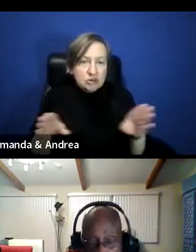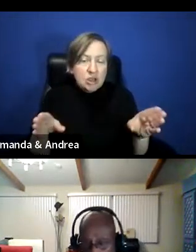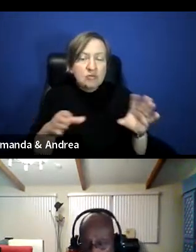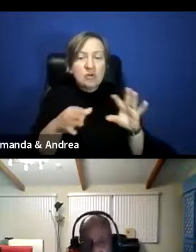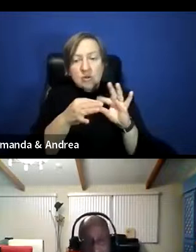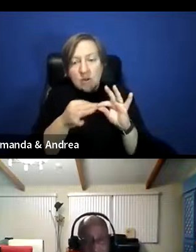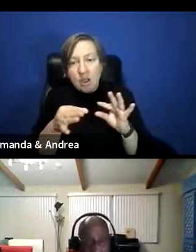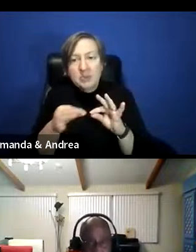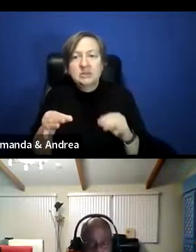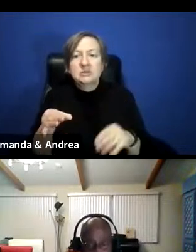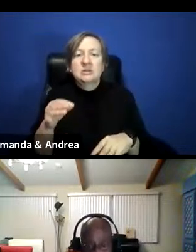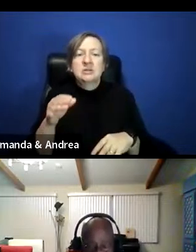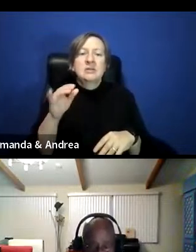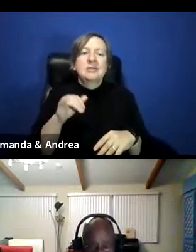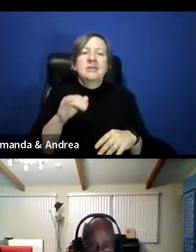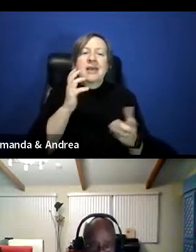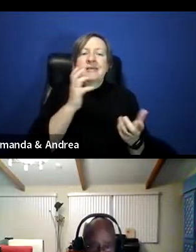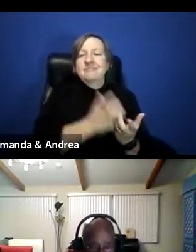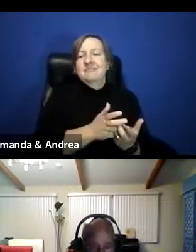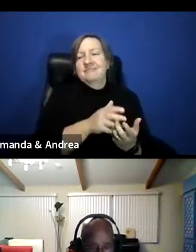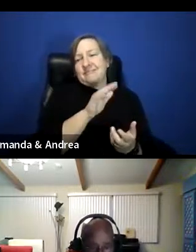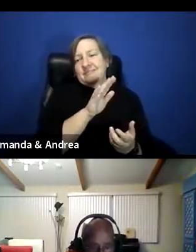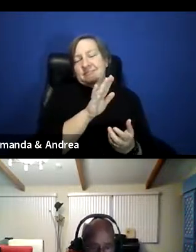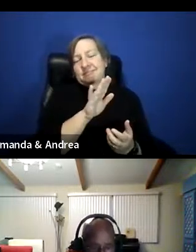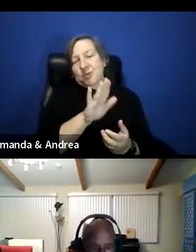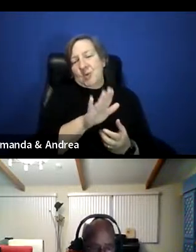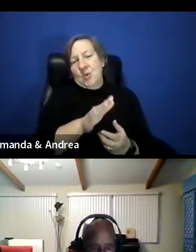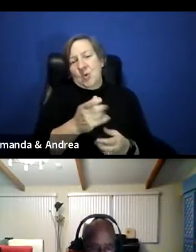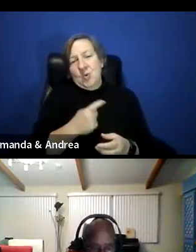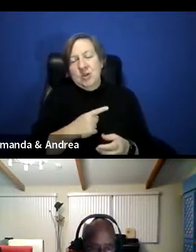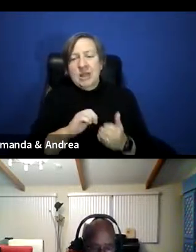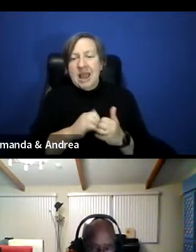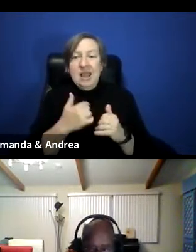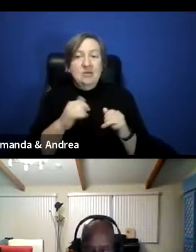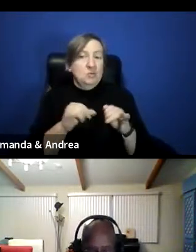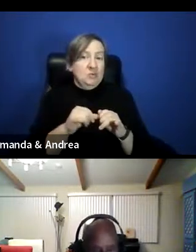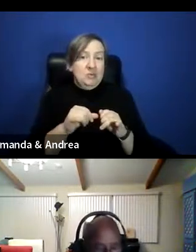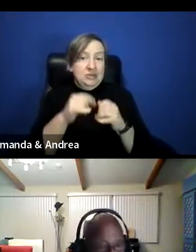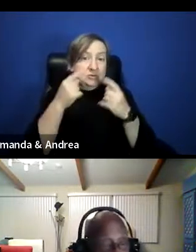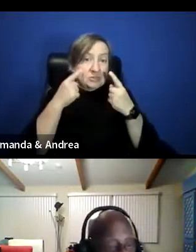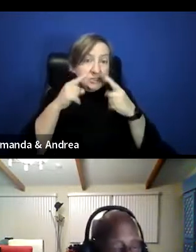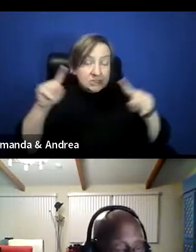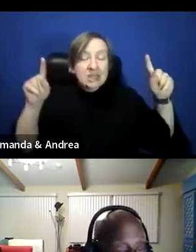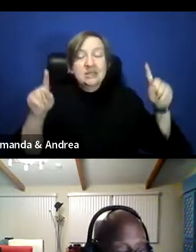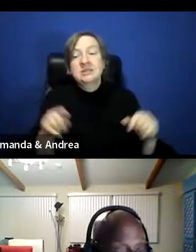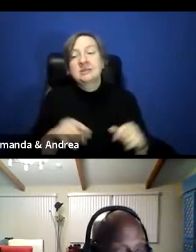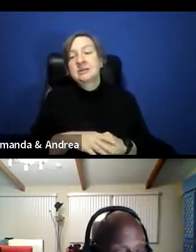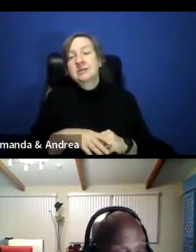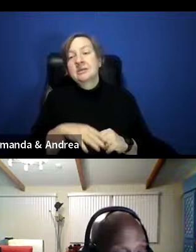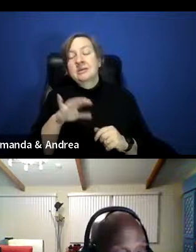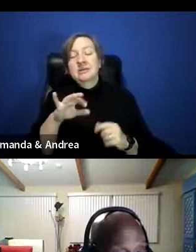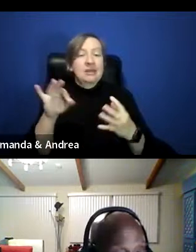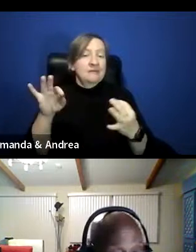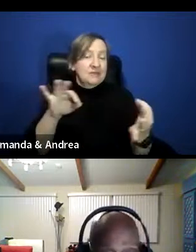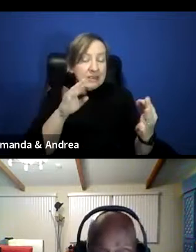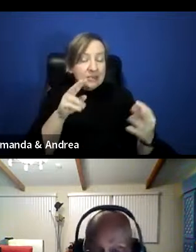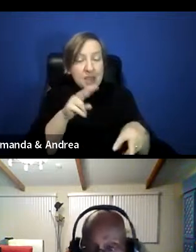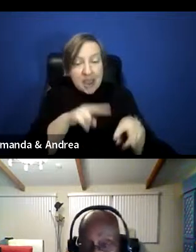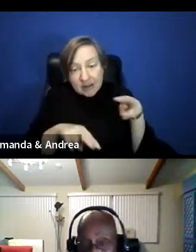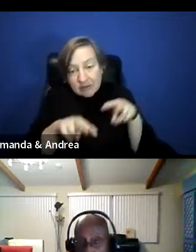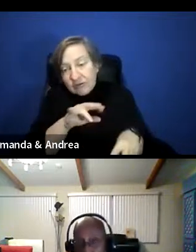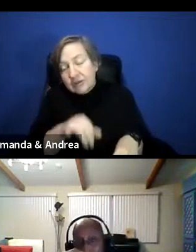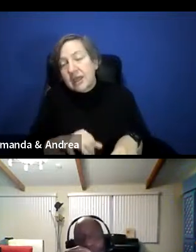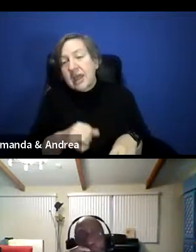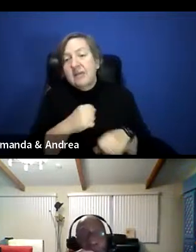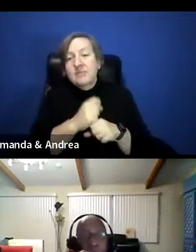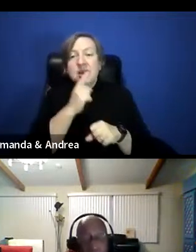comments. And so that gets to your comment or the question about how do we measure success. that feedback, looking at that and making sure that